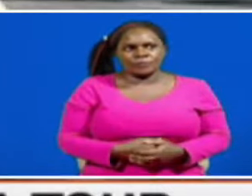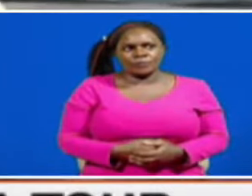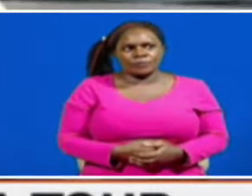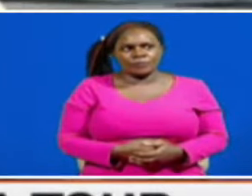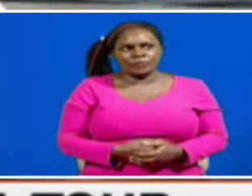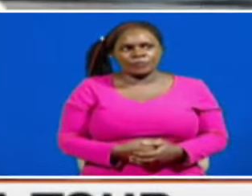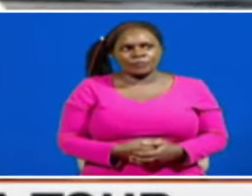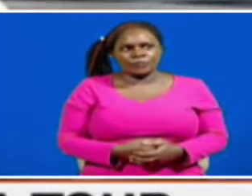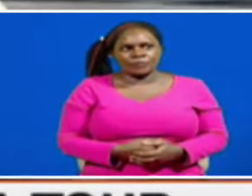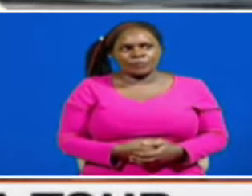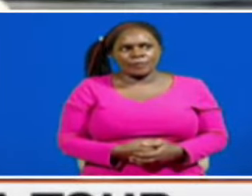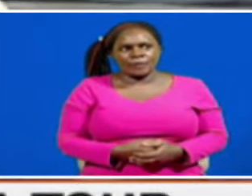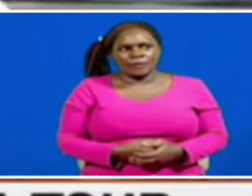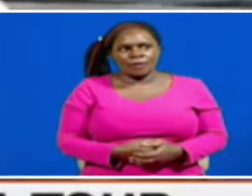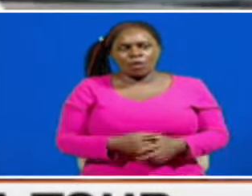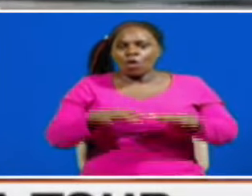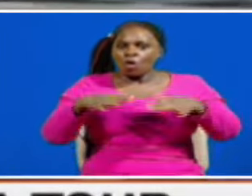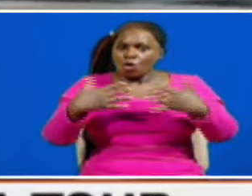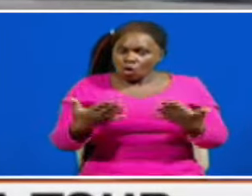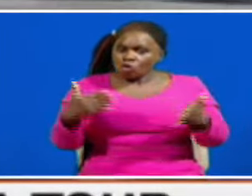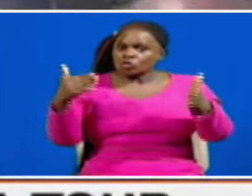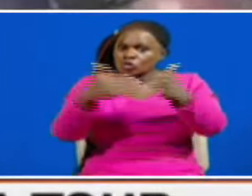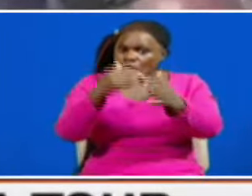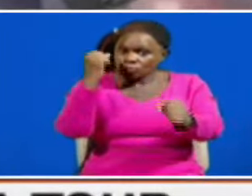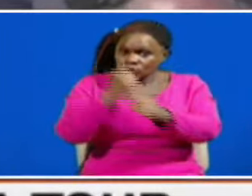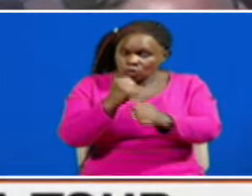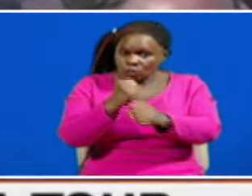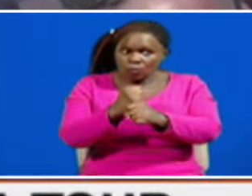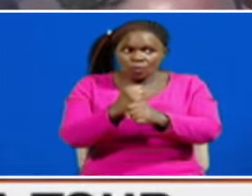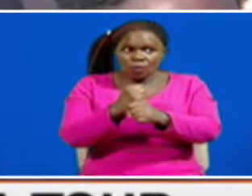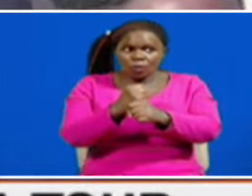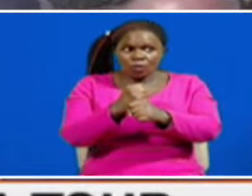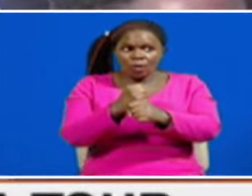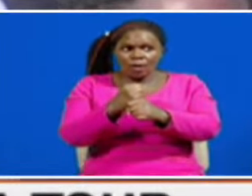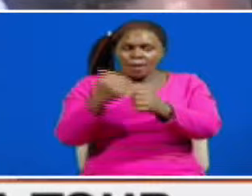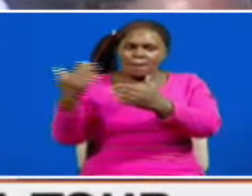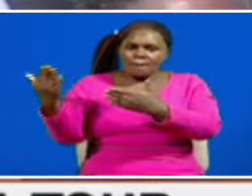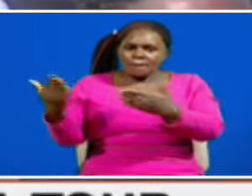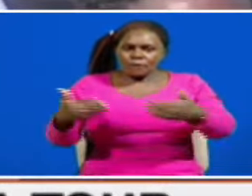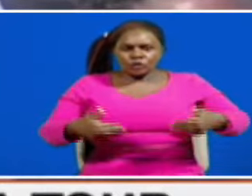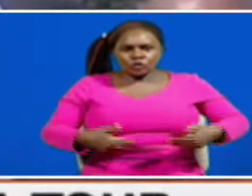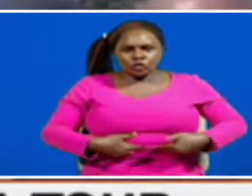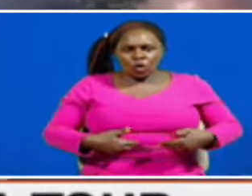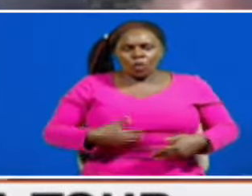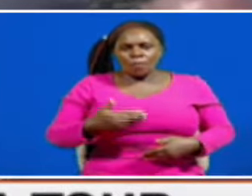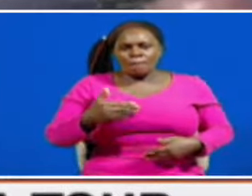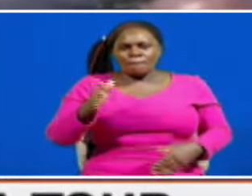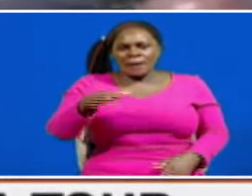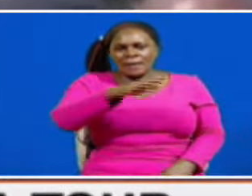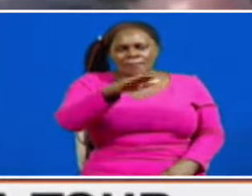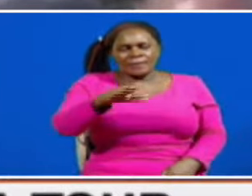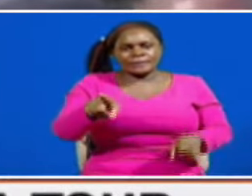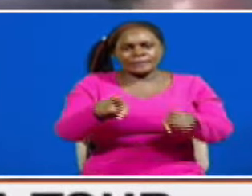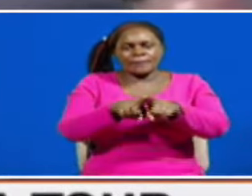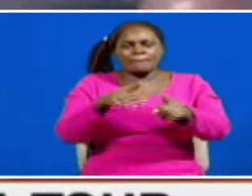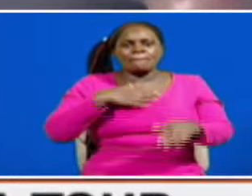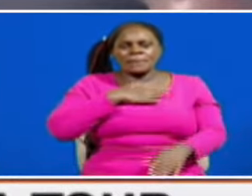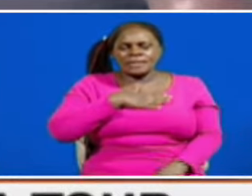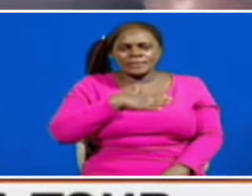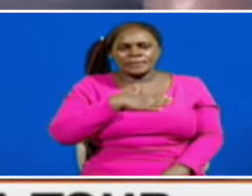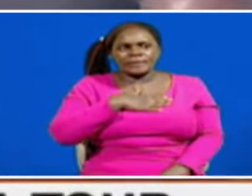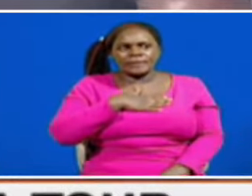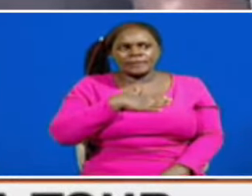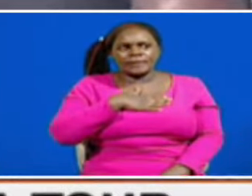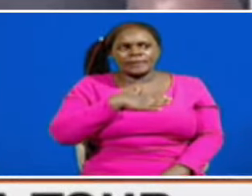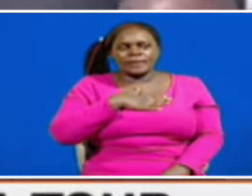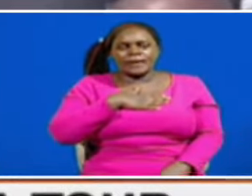waendelee na kazi? Ama mnataka tuwazimamishe? Vile unatuletea mijadala pale kwa bunge, tunakupitishia. Tafadhali, tuletee